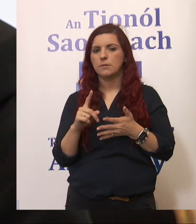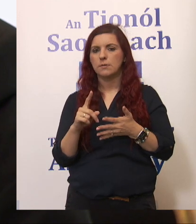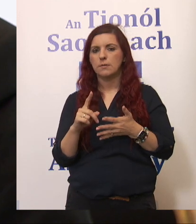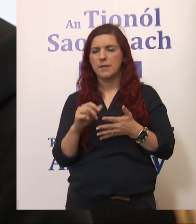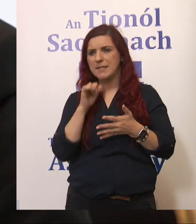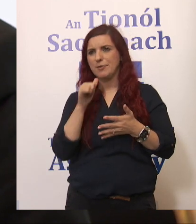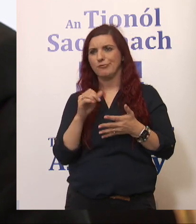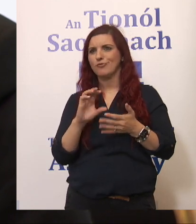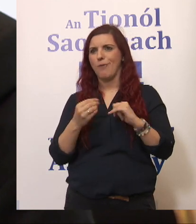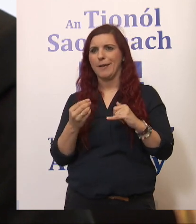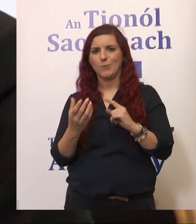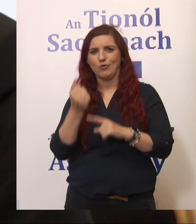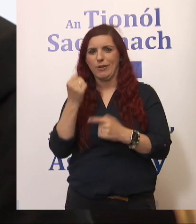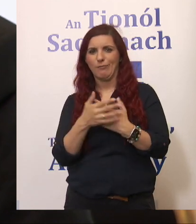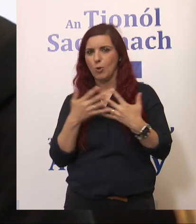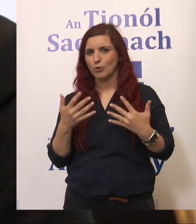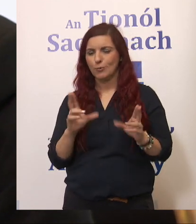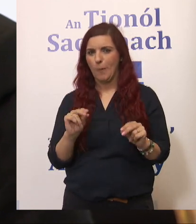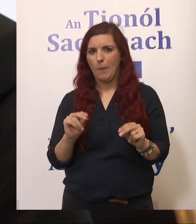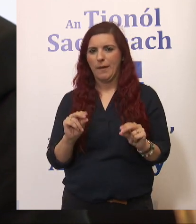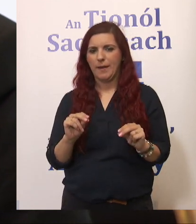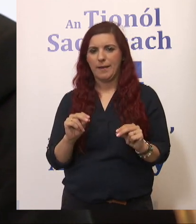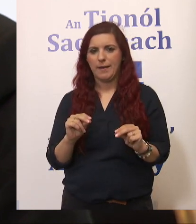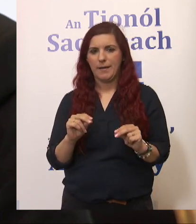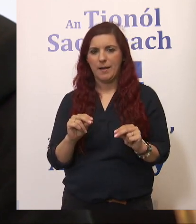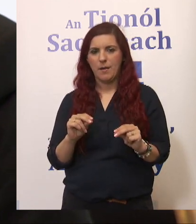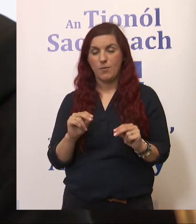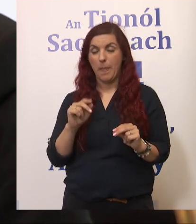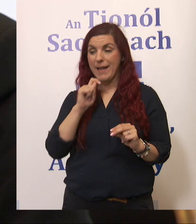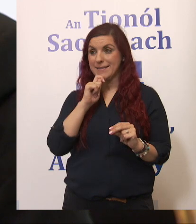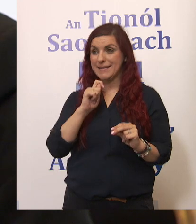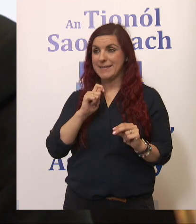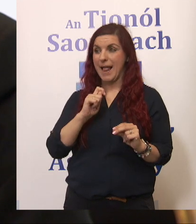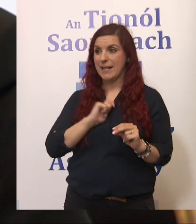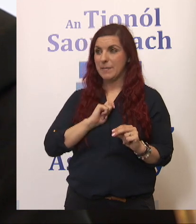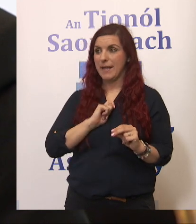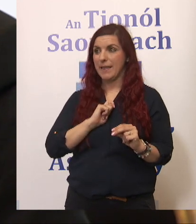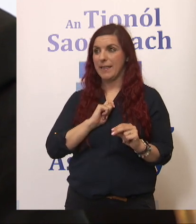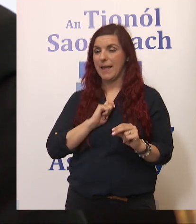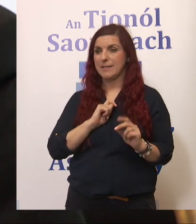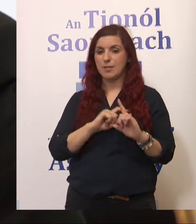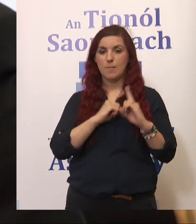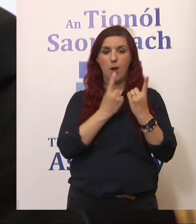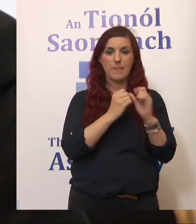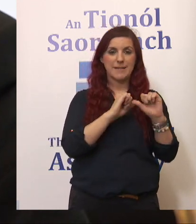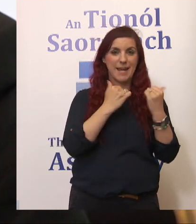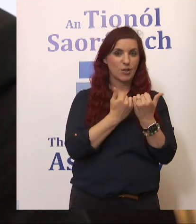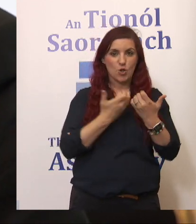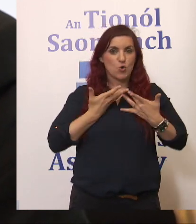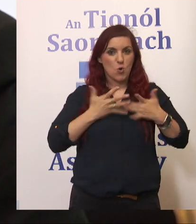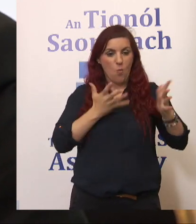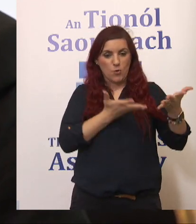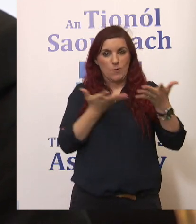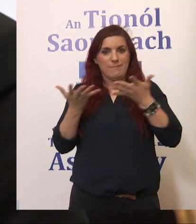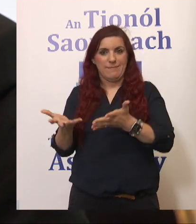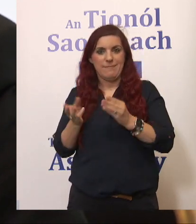that that you could come up with. And so what that says to me is that departments and agencies are unlikely to give away much